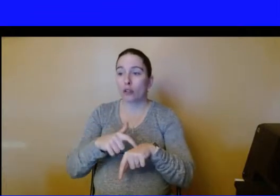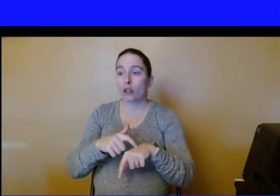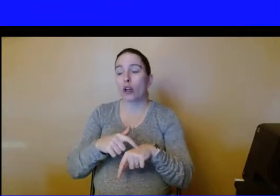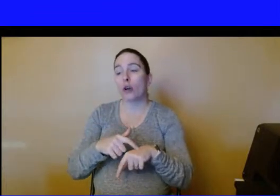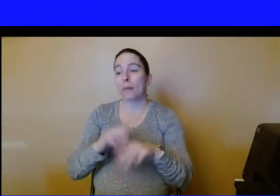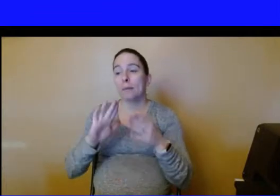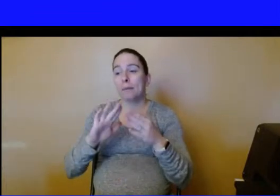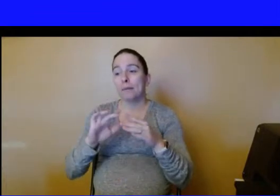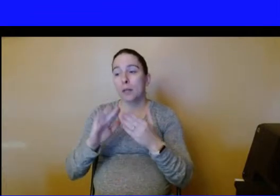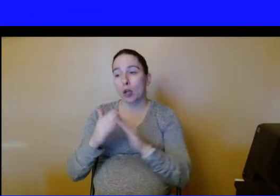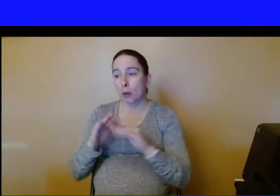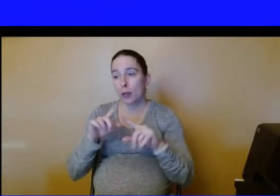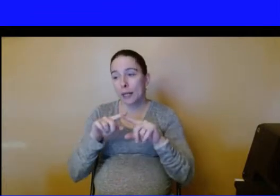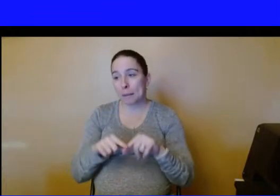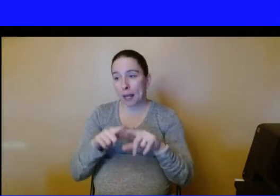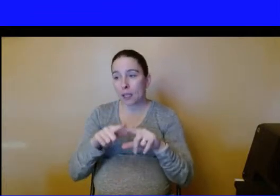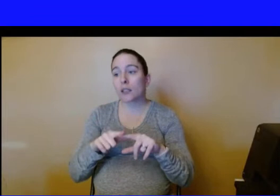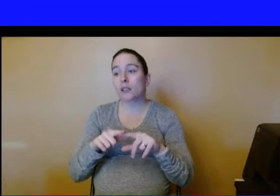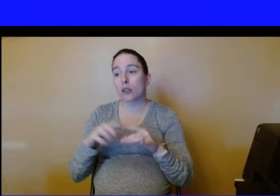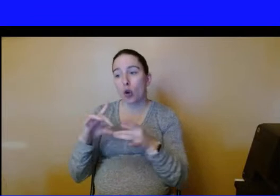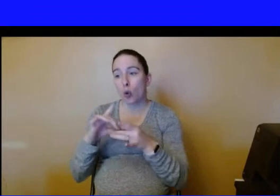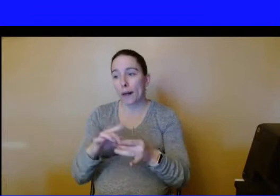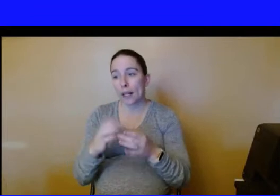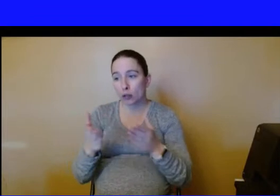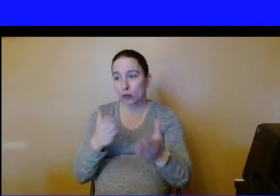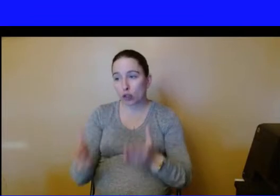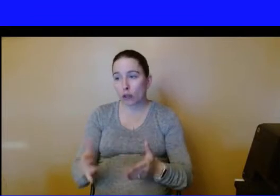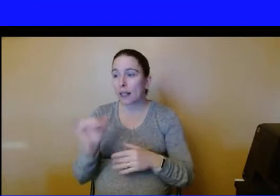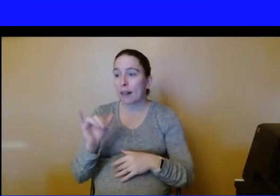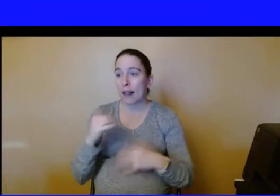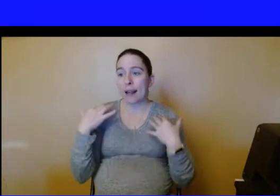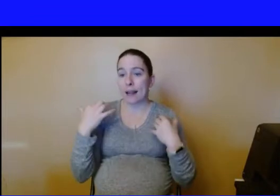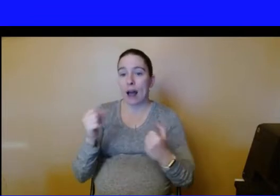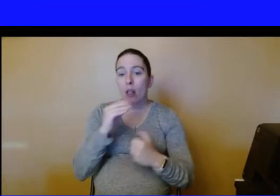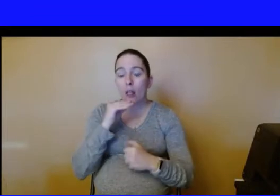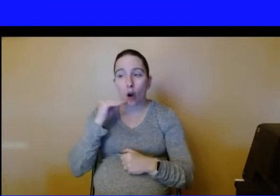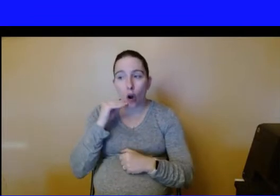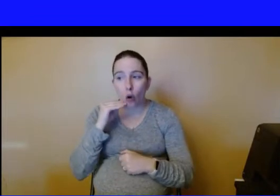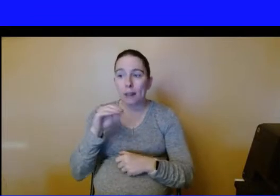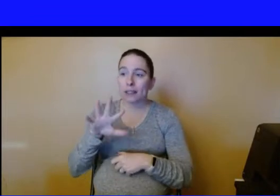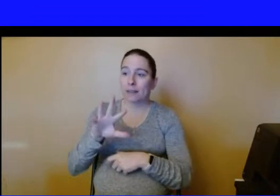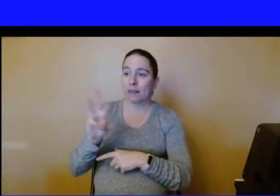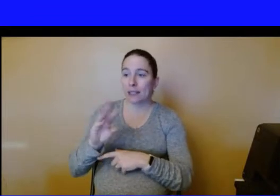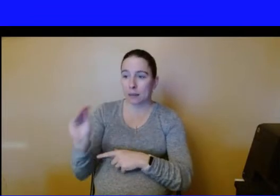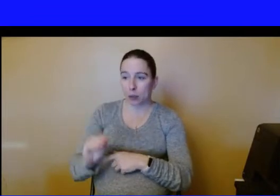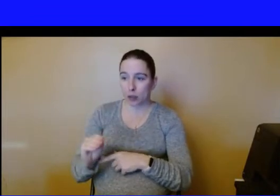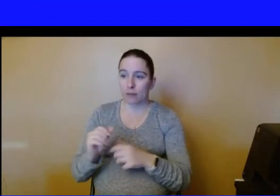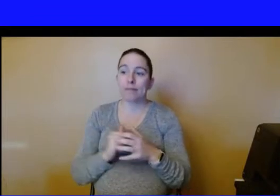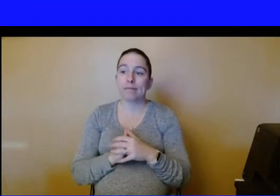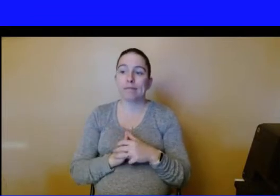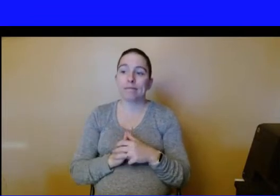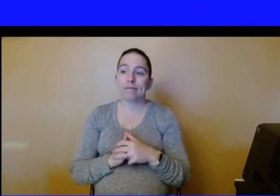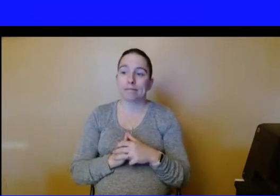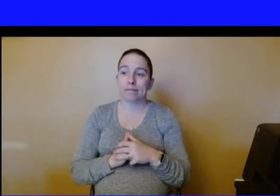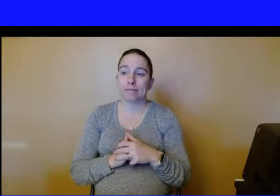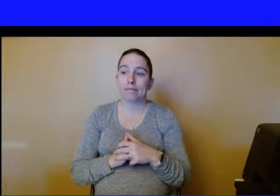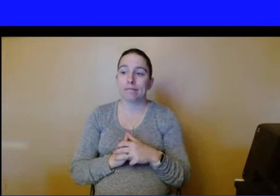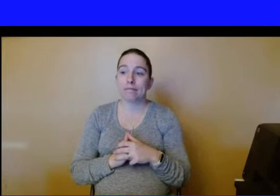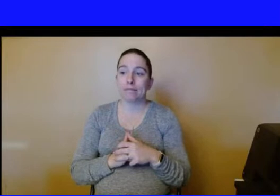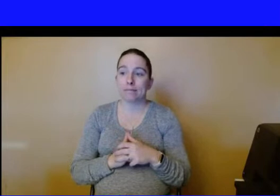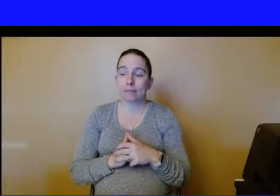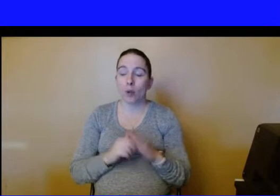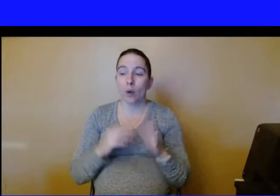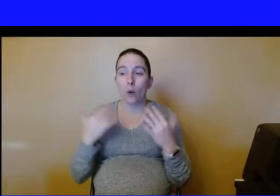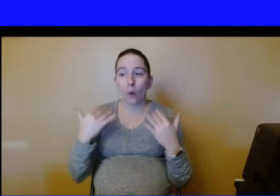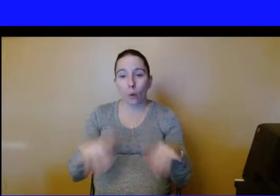the control group averaged 10.5 visits during the same look-back period. Similar findings